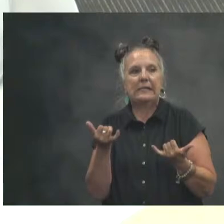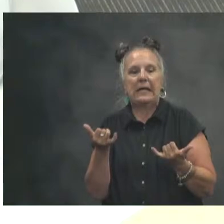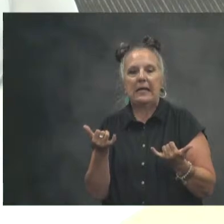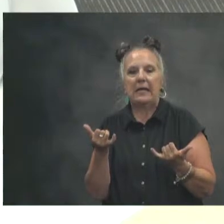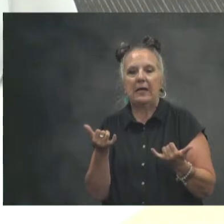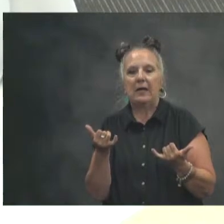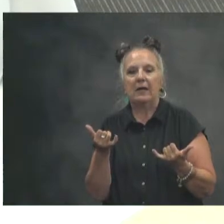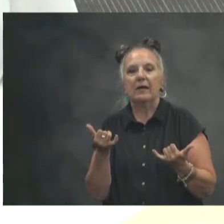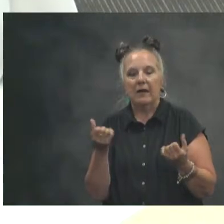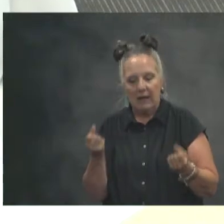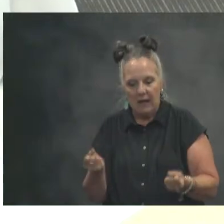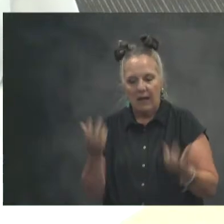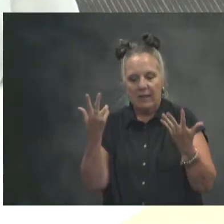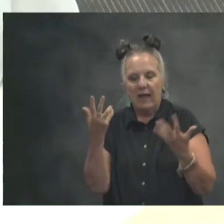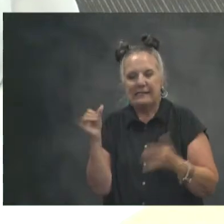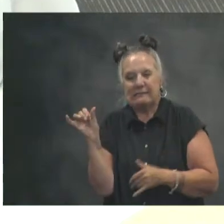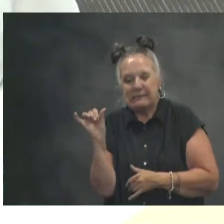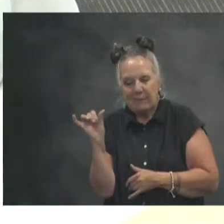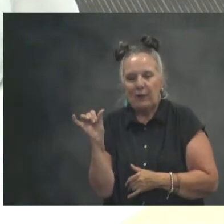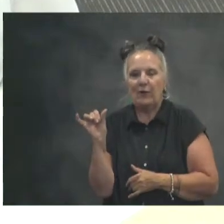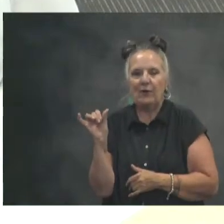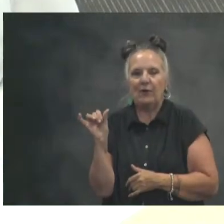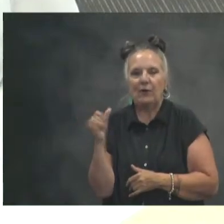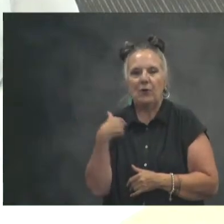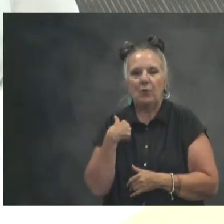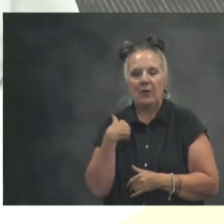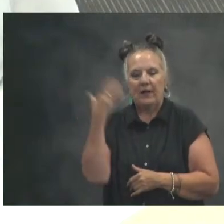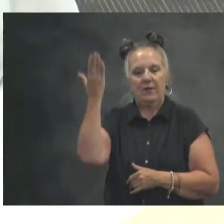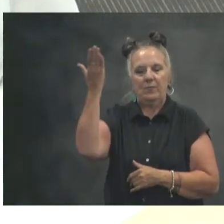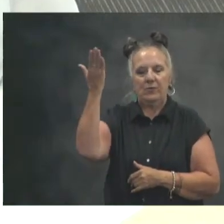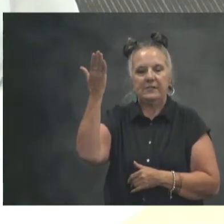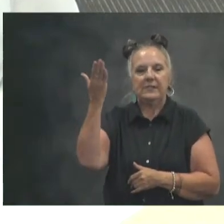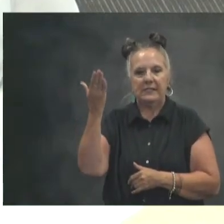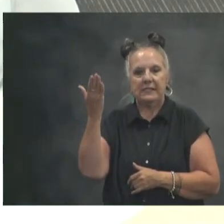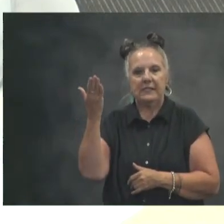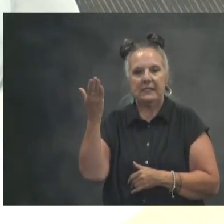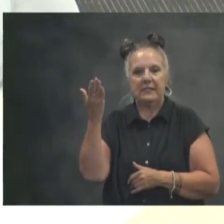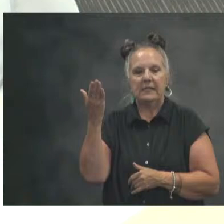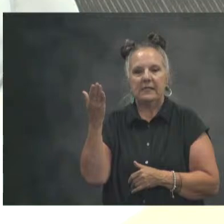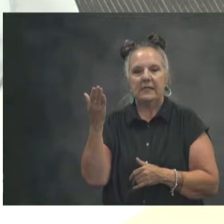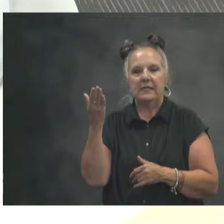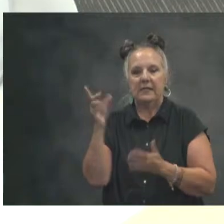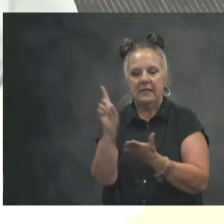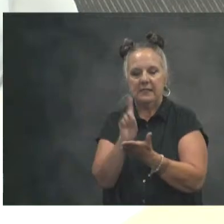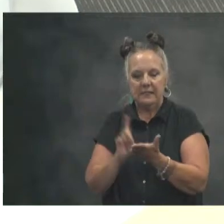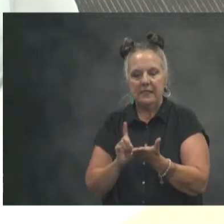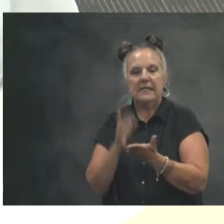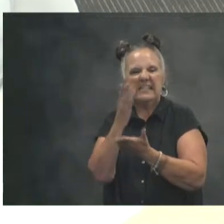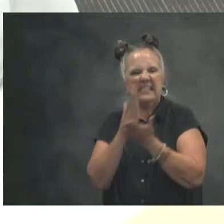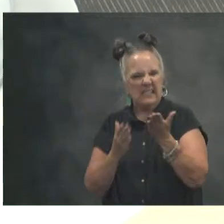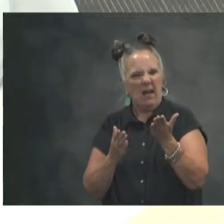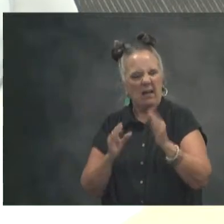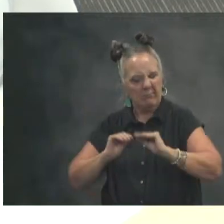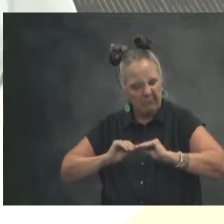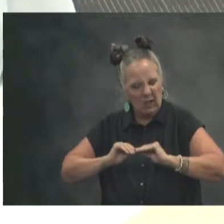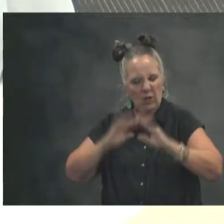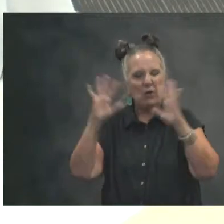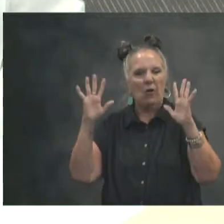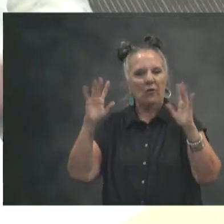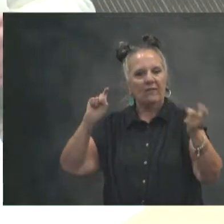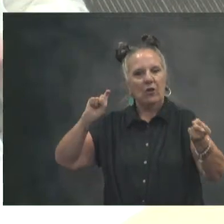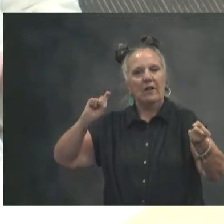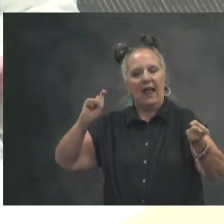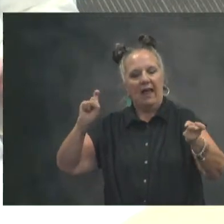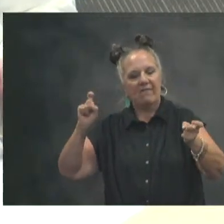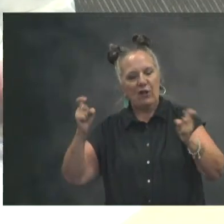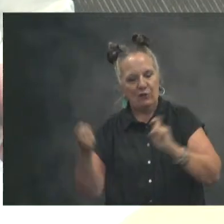a lot similar to what we presented in the schematic design presentation, but there are some notable evolutions, and